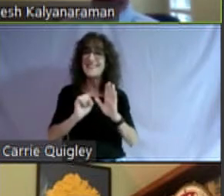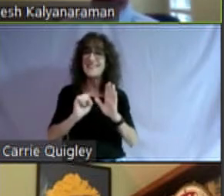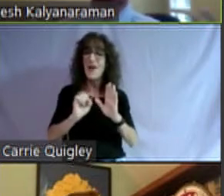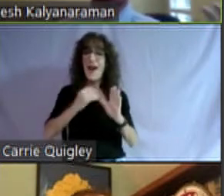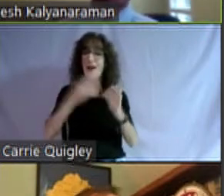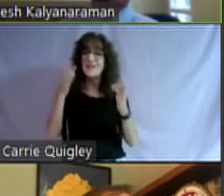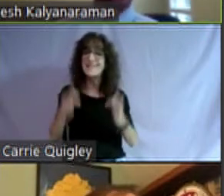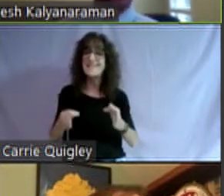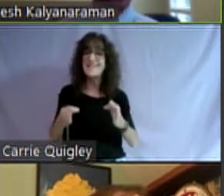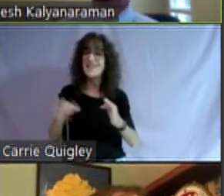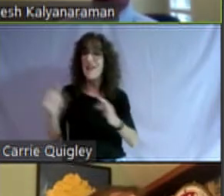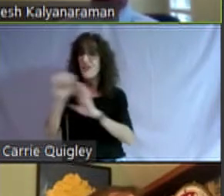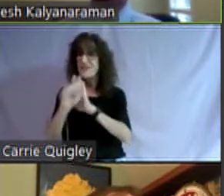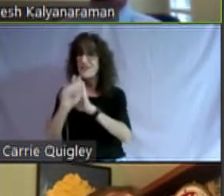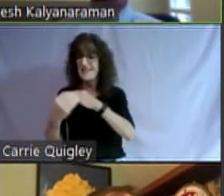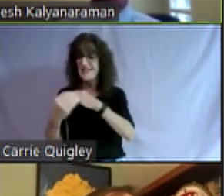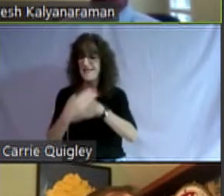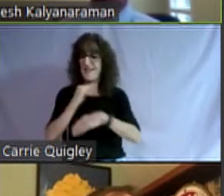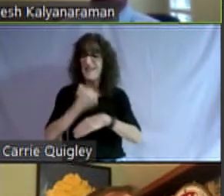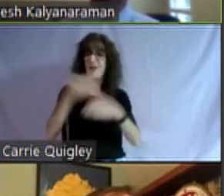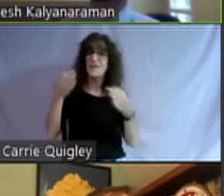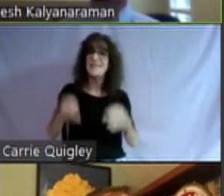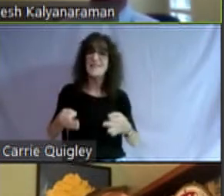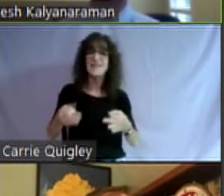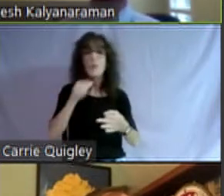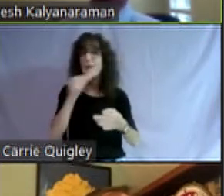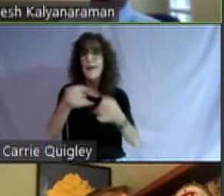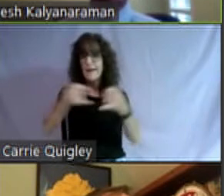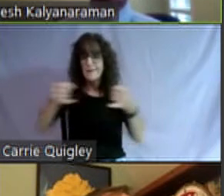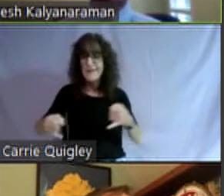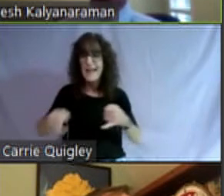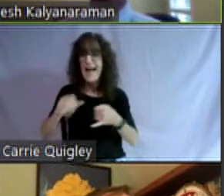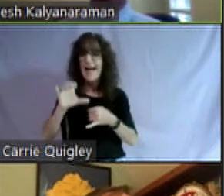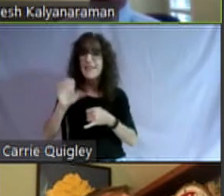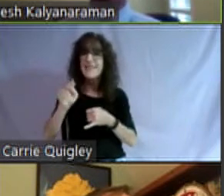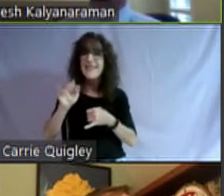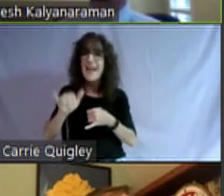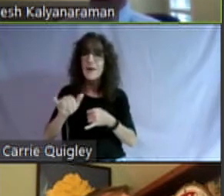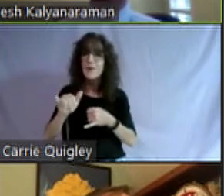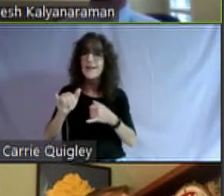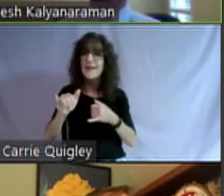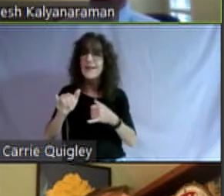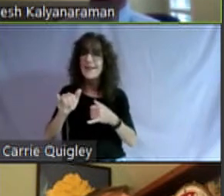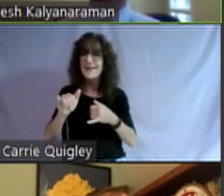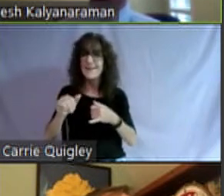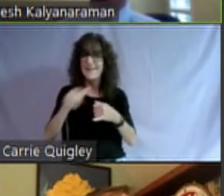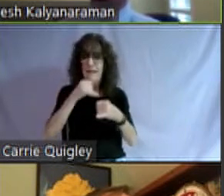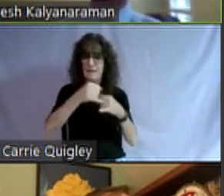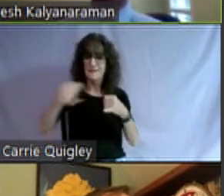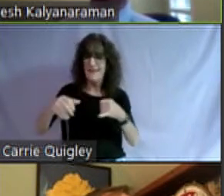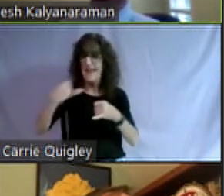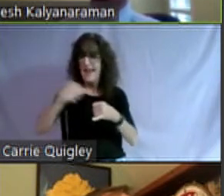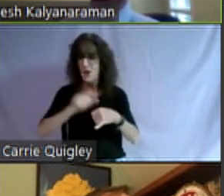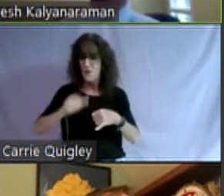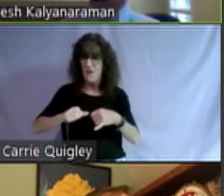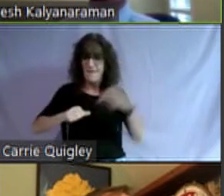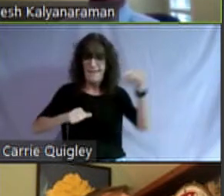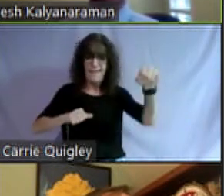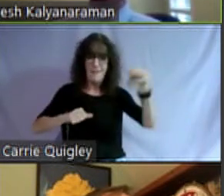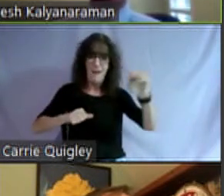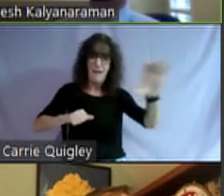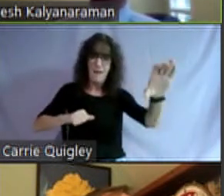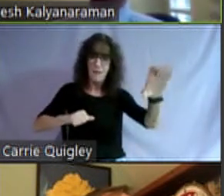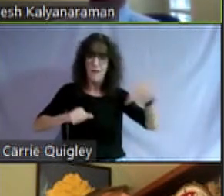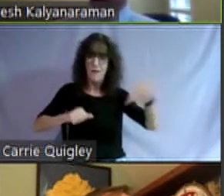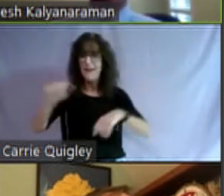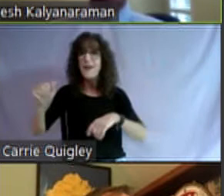way, we certainly don't close borders at county level. So, these are the challenges of we're trying to make decisions for Anne Arundel